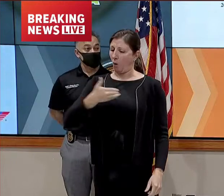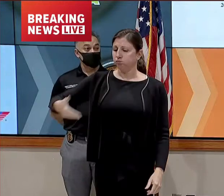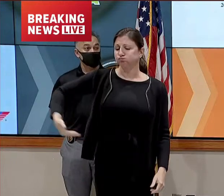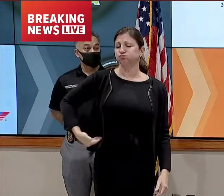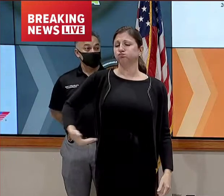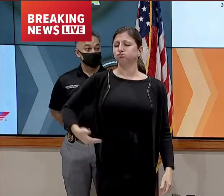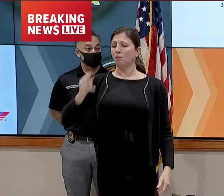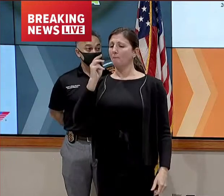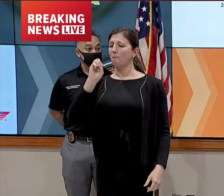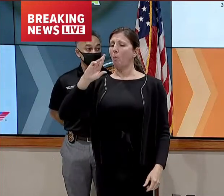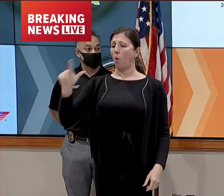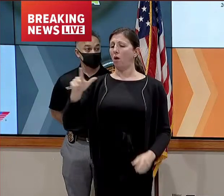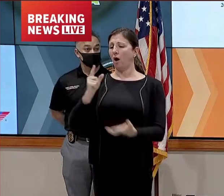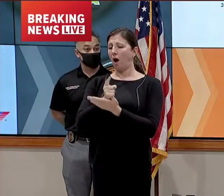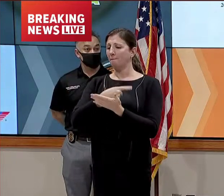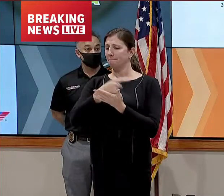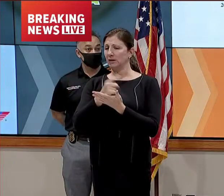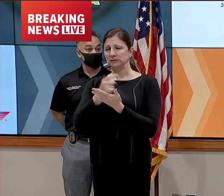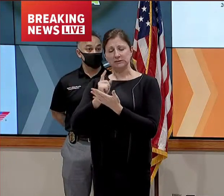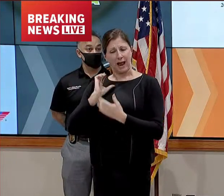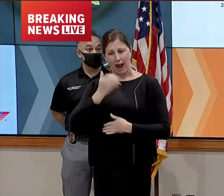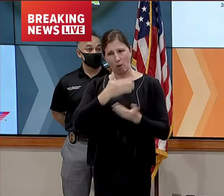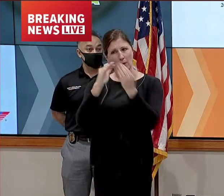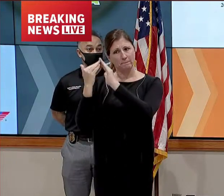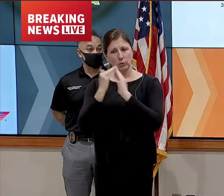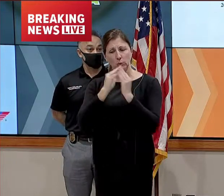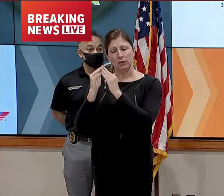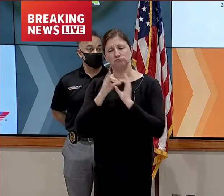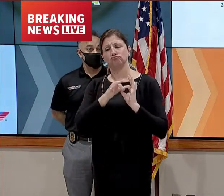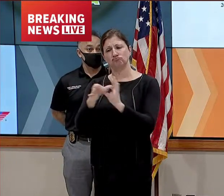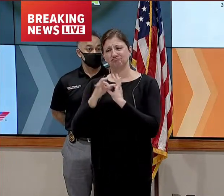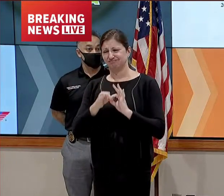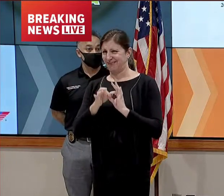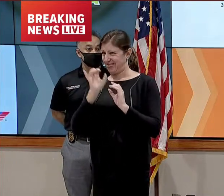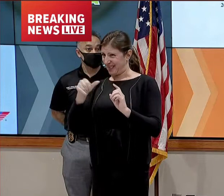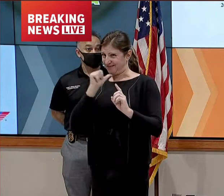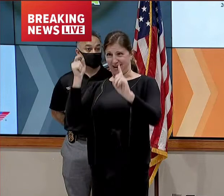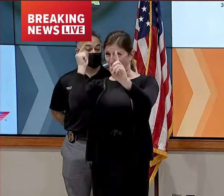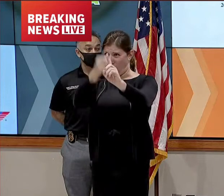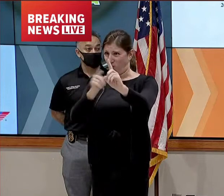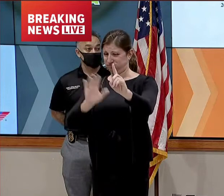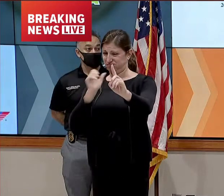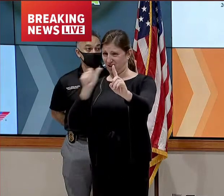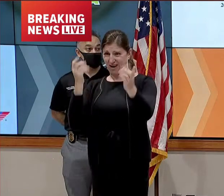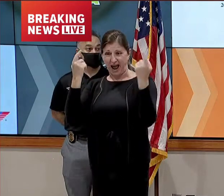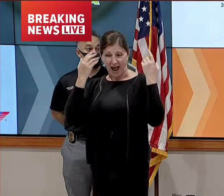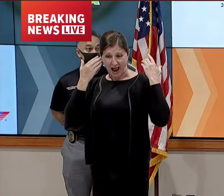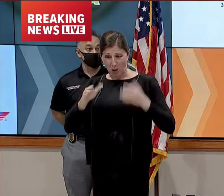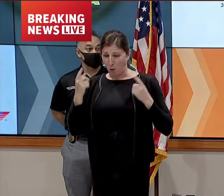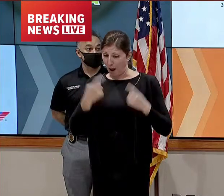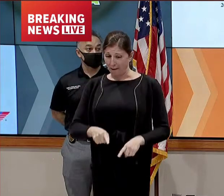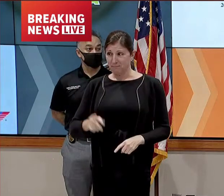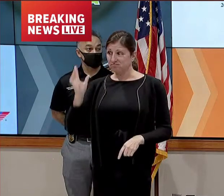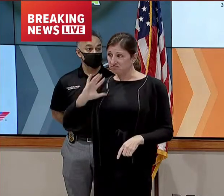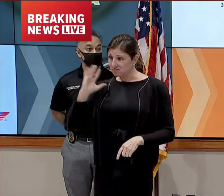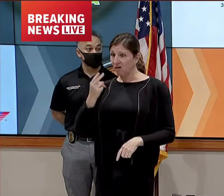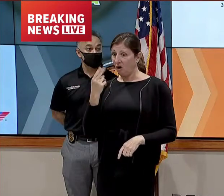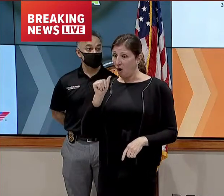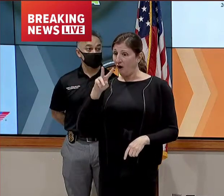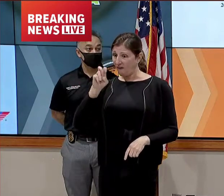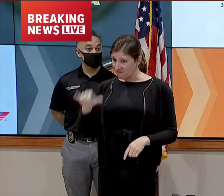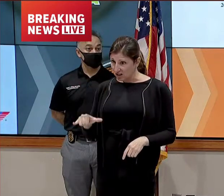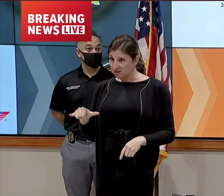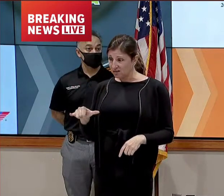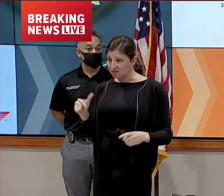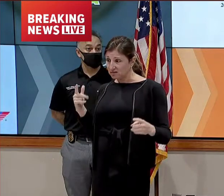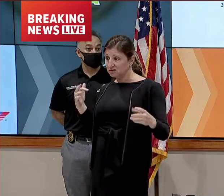as a community. That is not what we're going for here. And I don't know what happened between Harvey and now, but we have to remember who we are